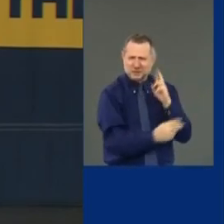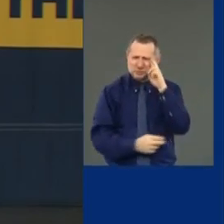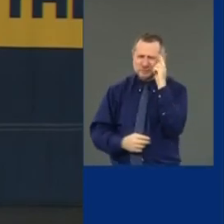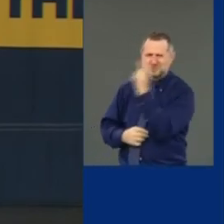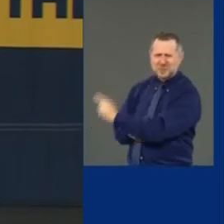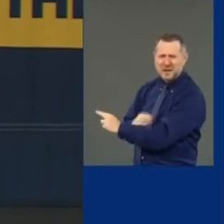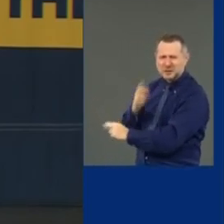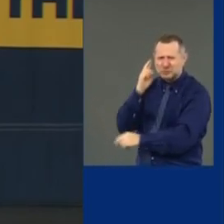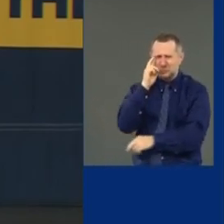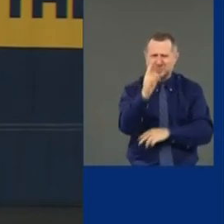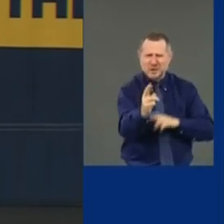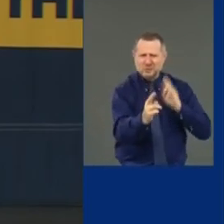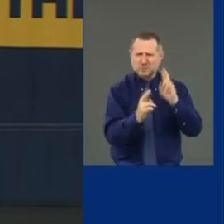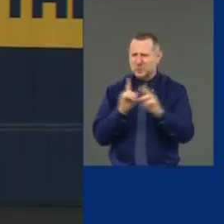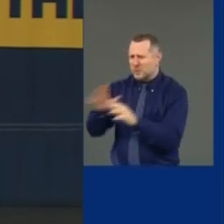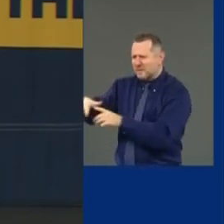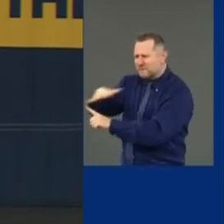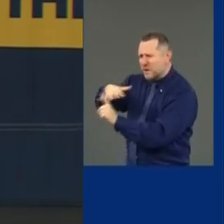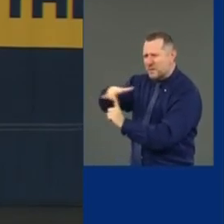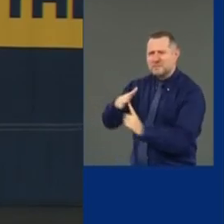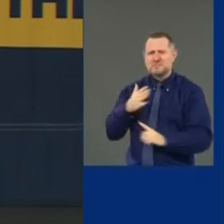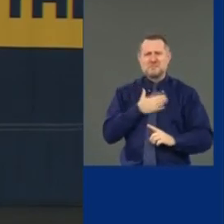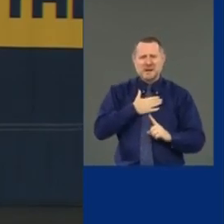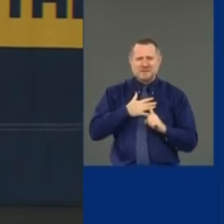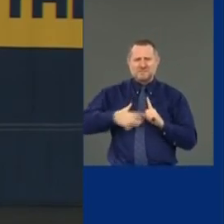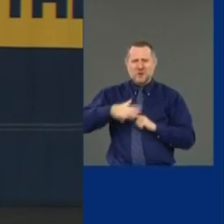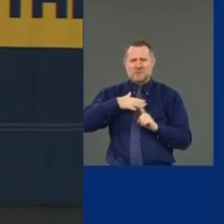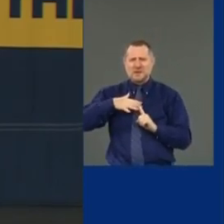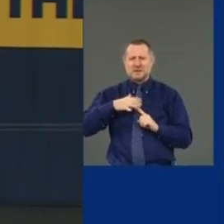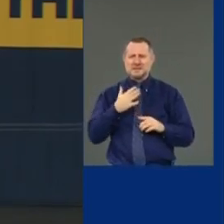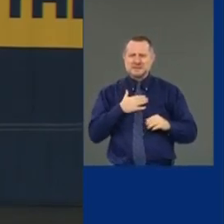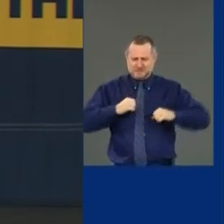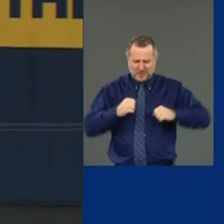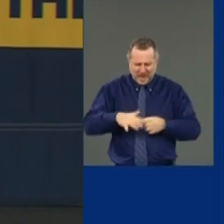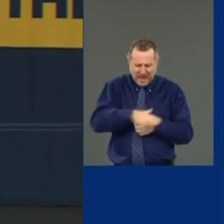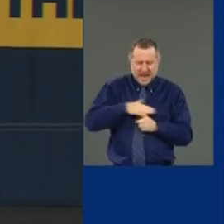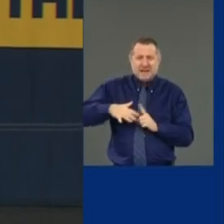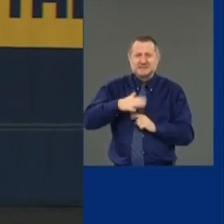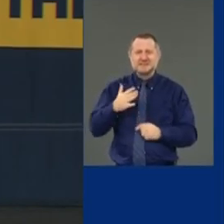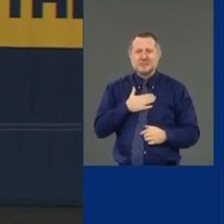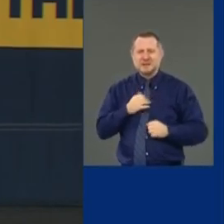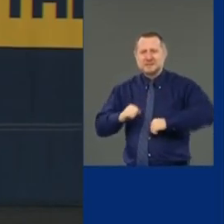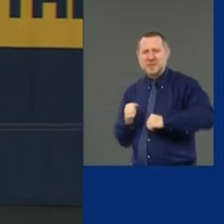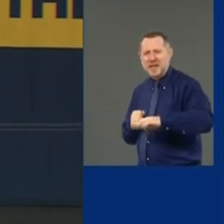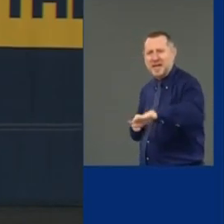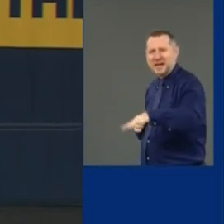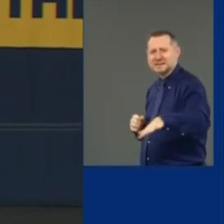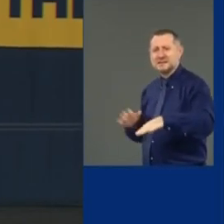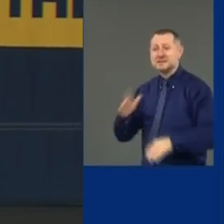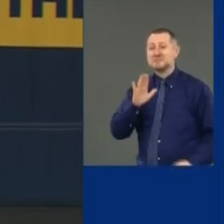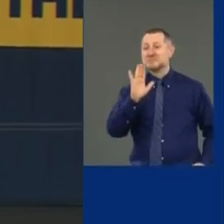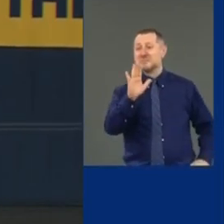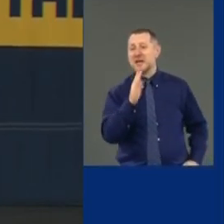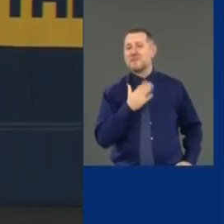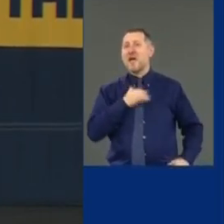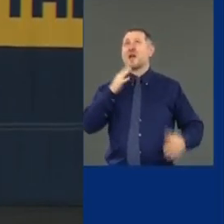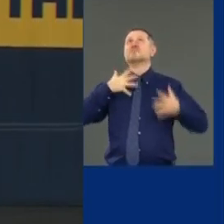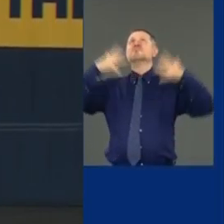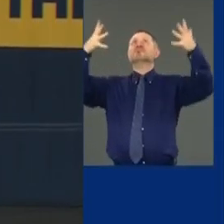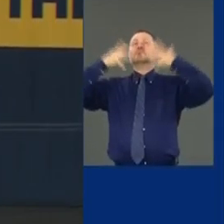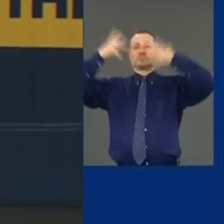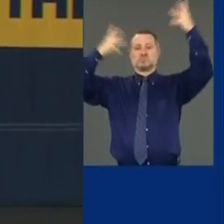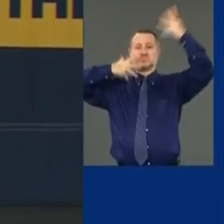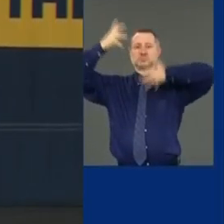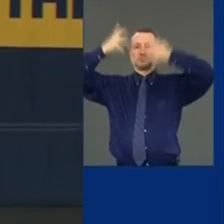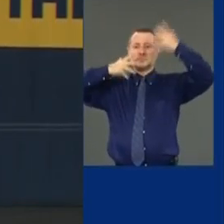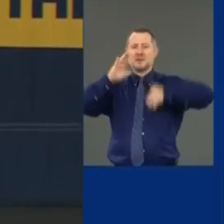other's space, and we're going to respect each other's air to respecting each other's space,